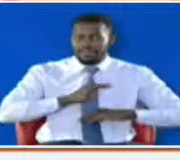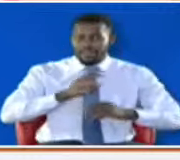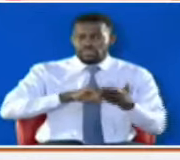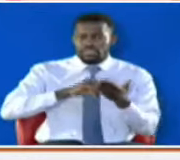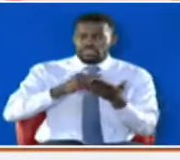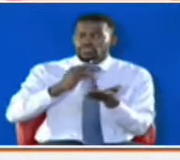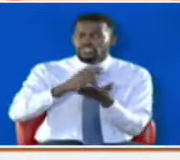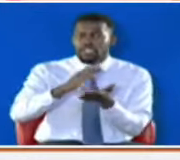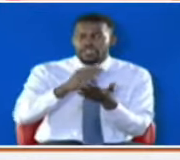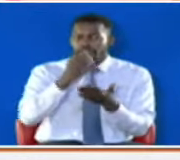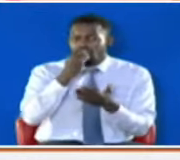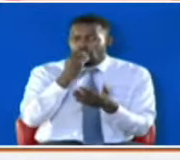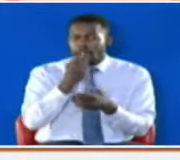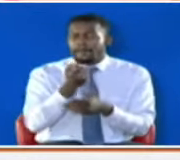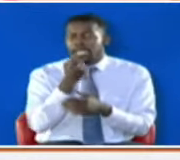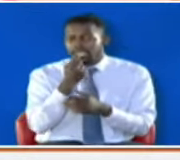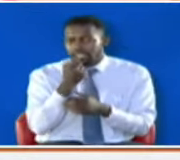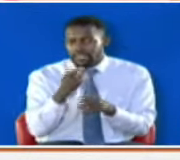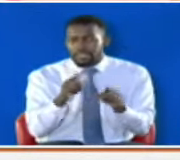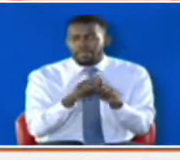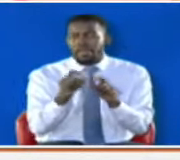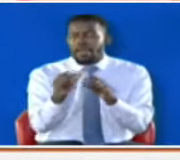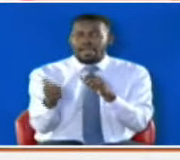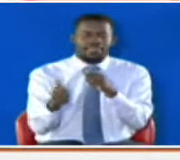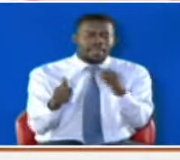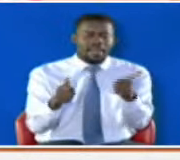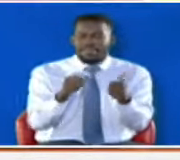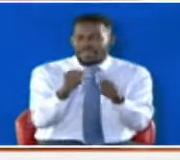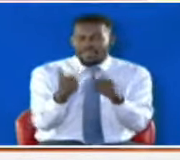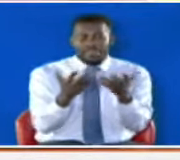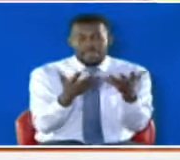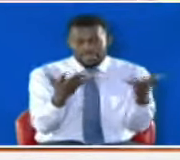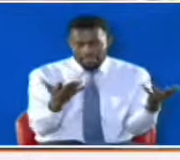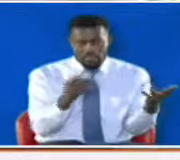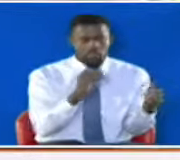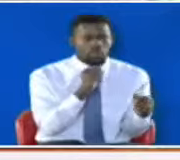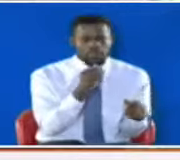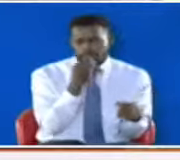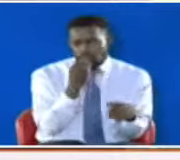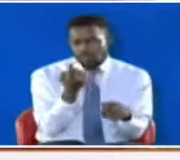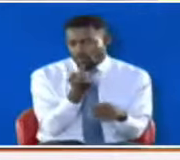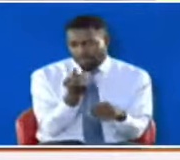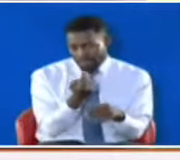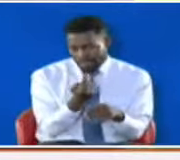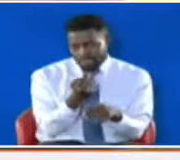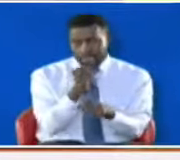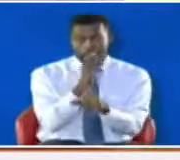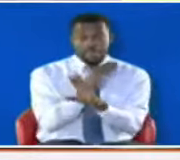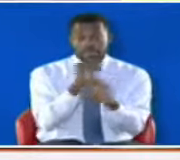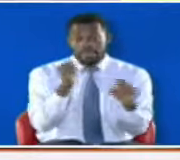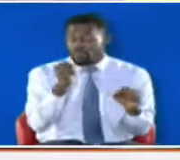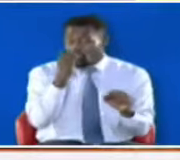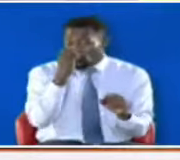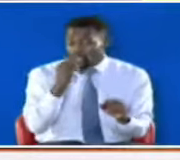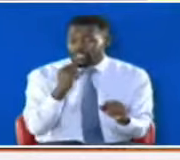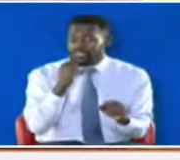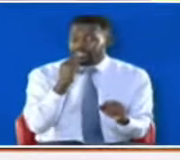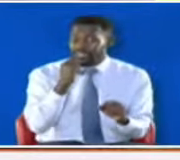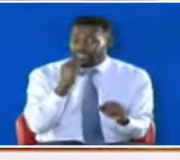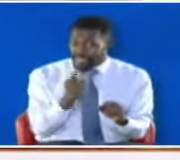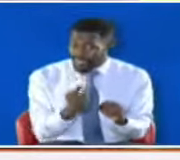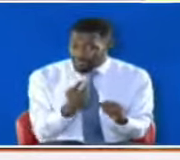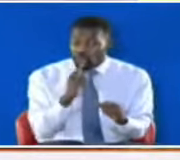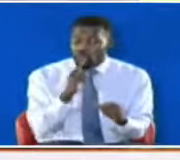food, medical, and other non-food items. President Ruto has directed the Ministry of Interior to coordinate